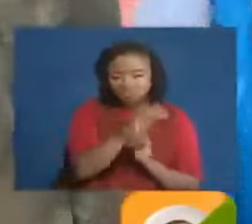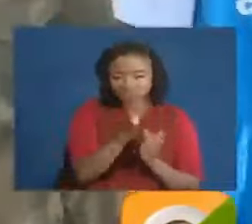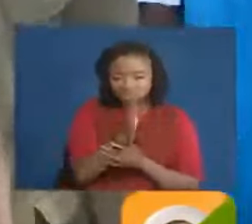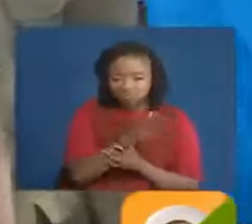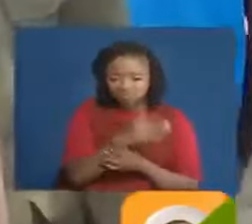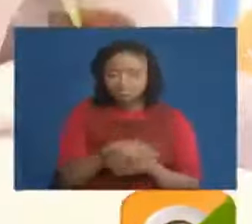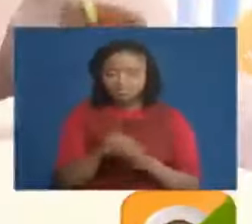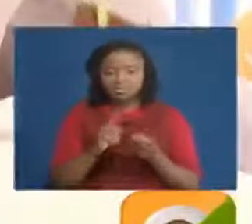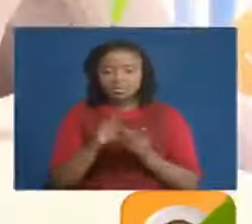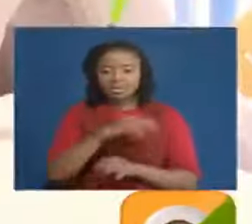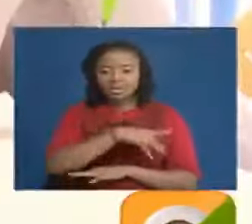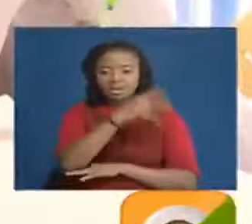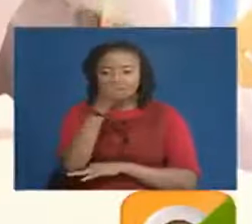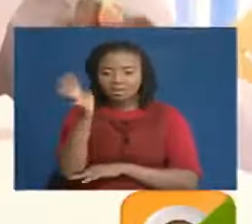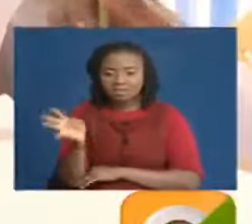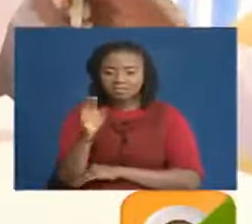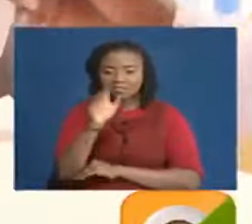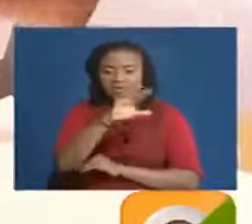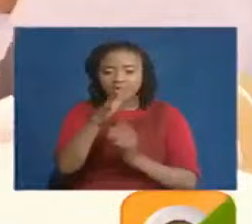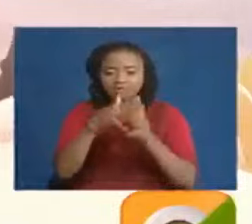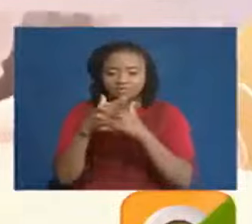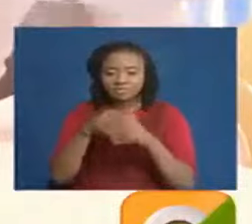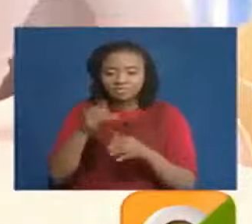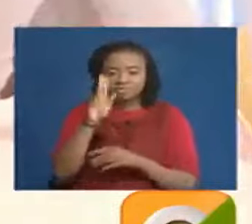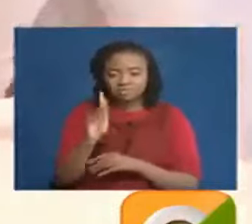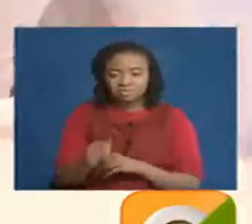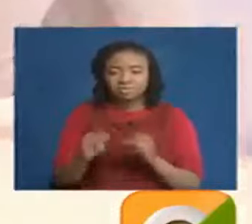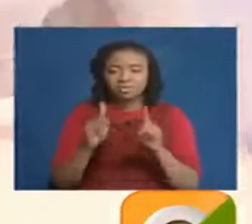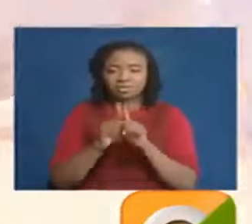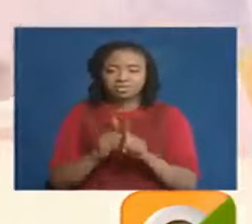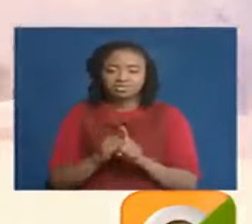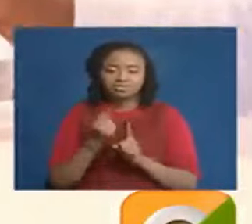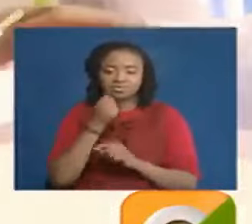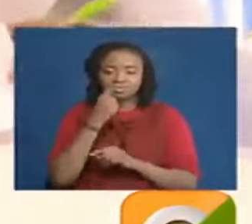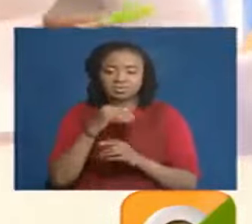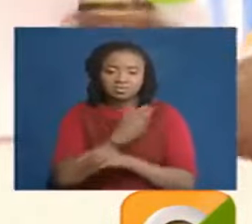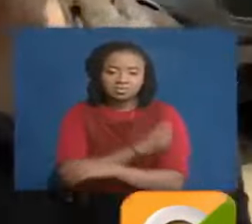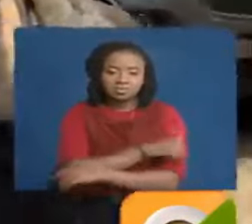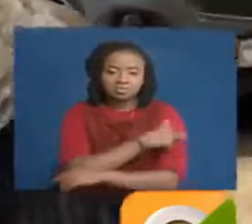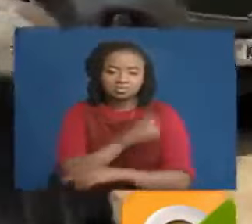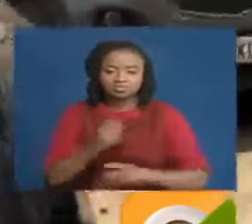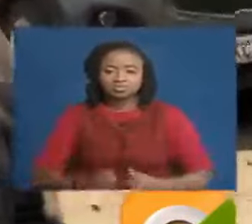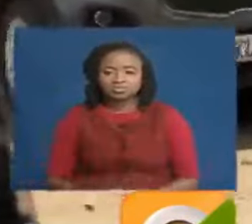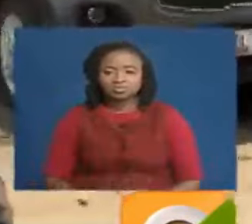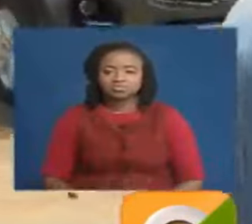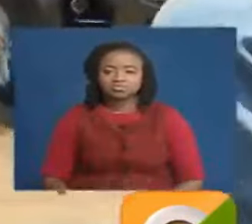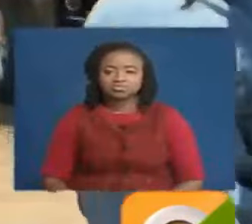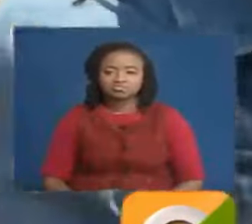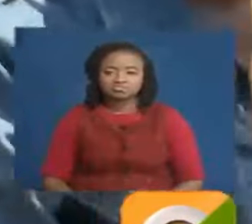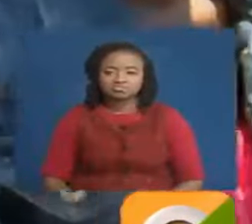UK and Kenya, leading local hospitals and medical facilities.